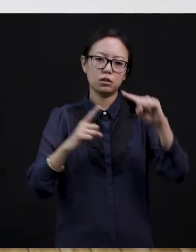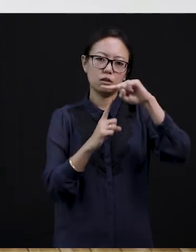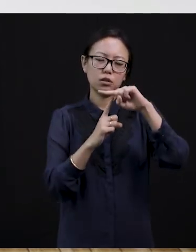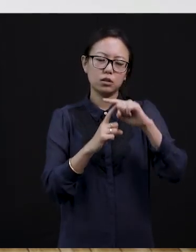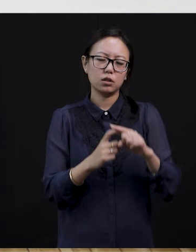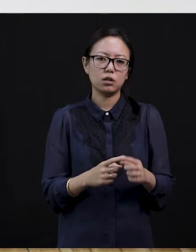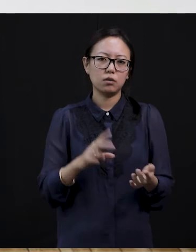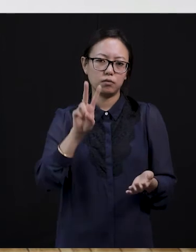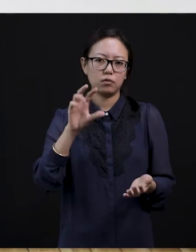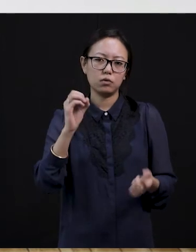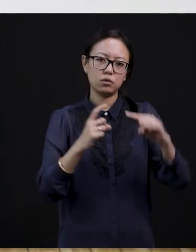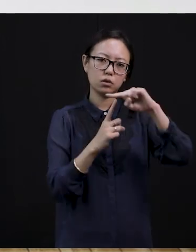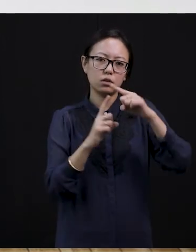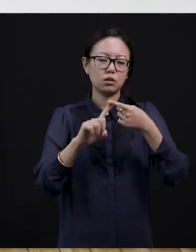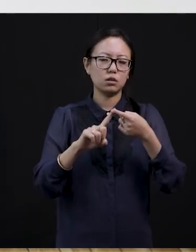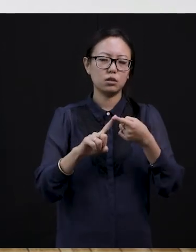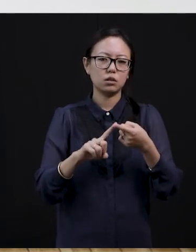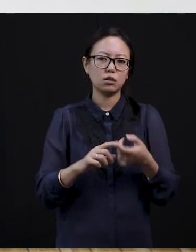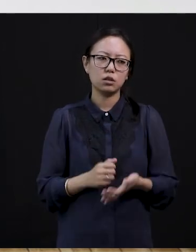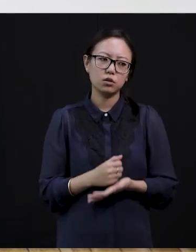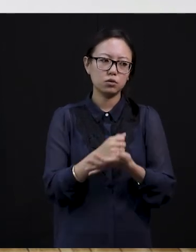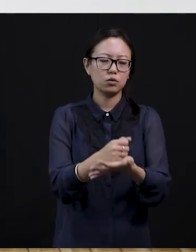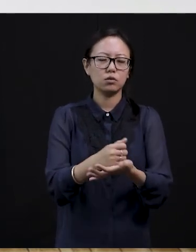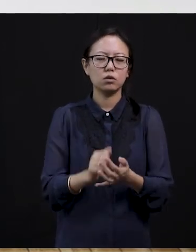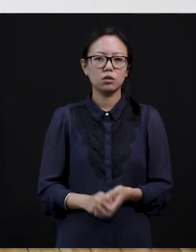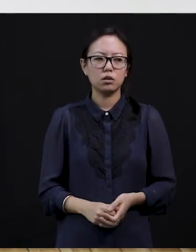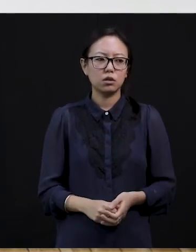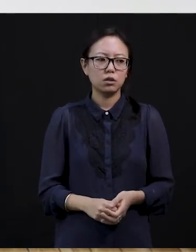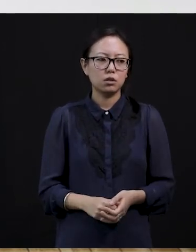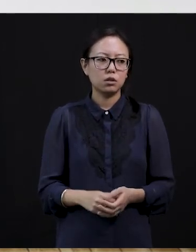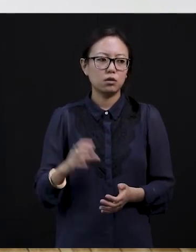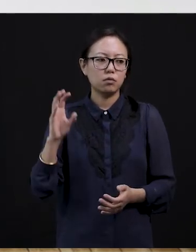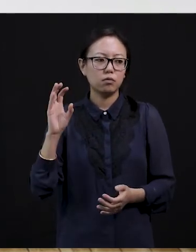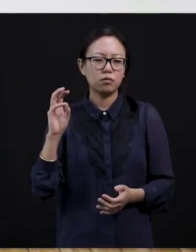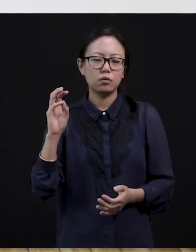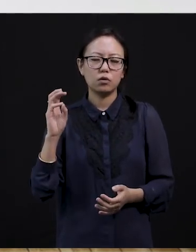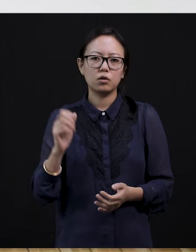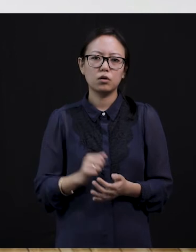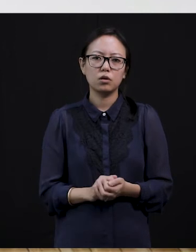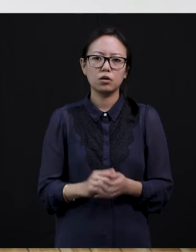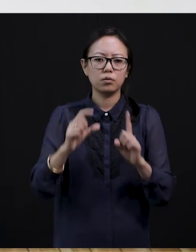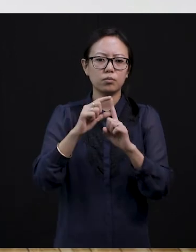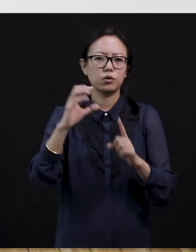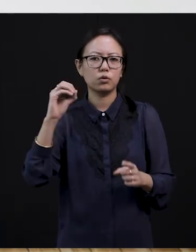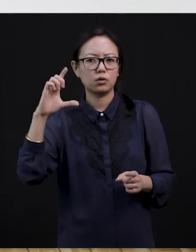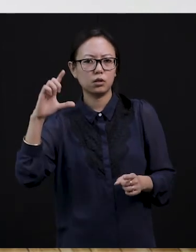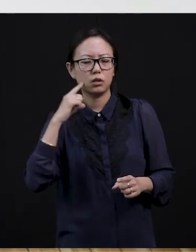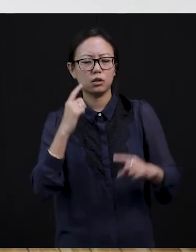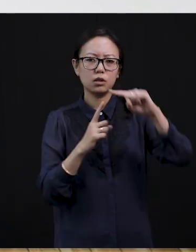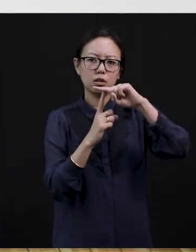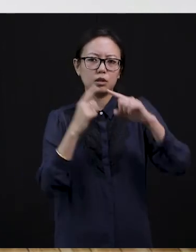political equality that also extends to economic equality. So fortunately, we do have the political equality,